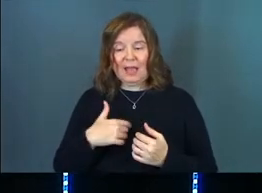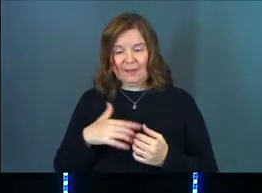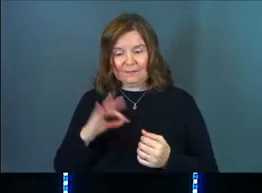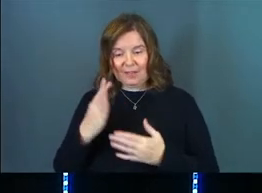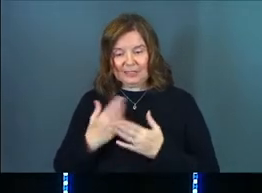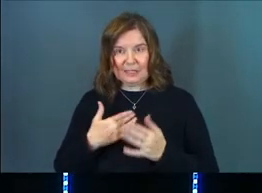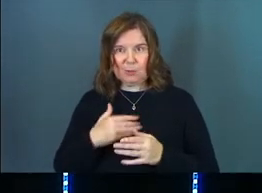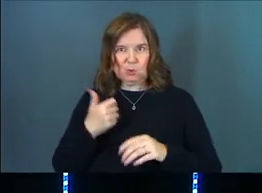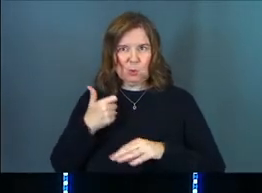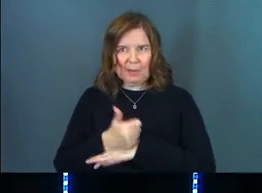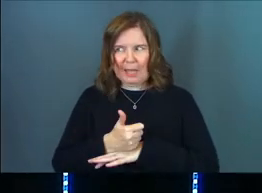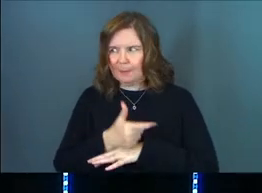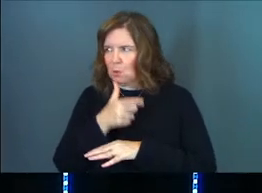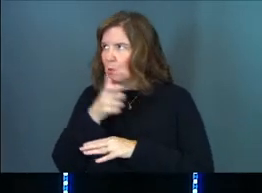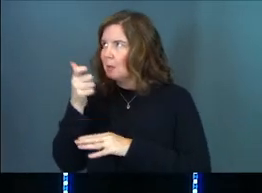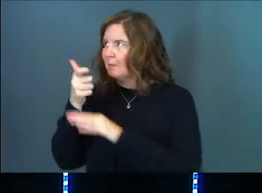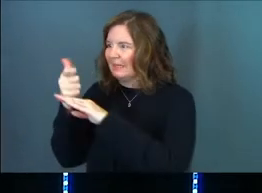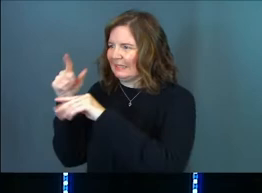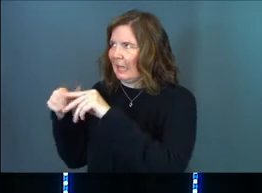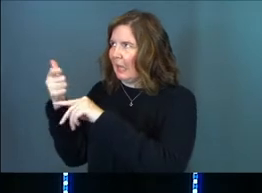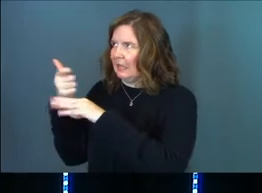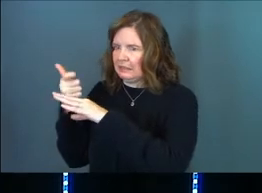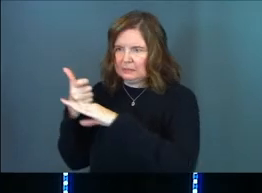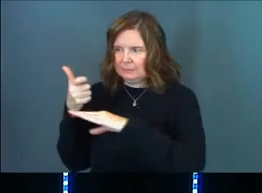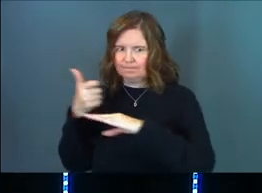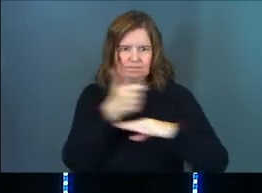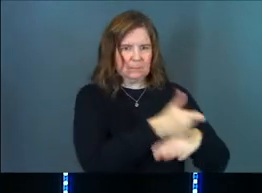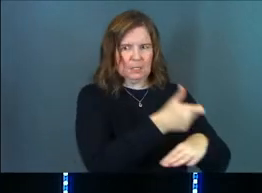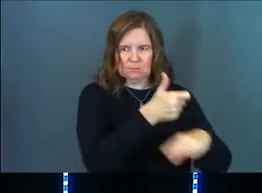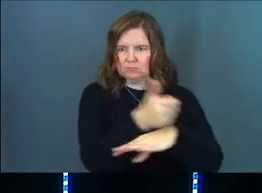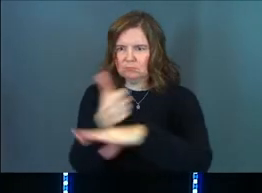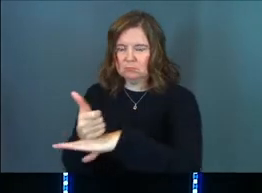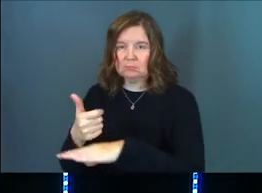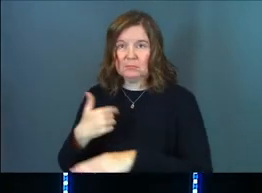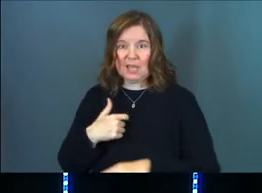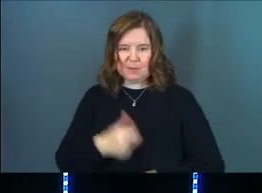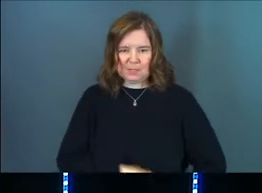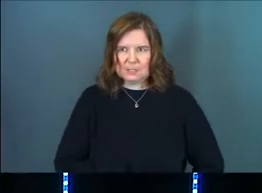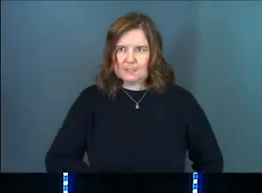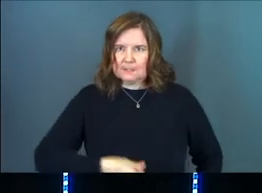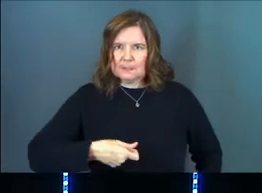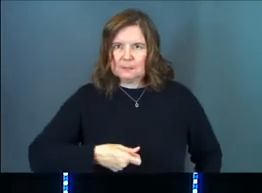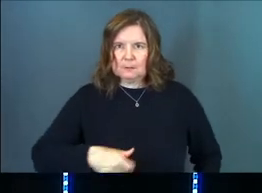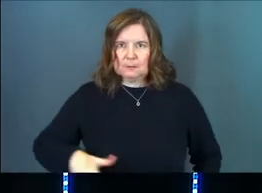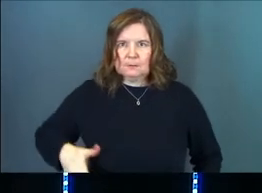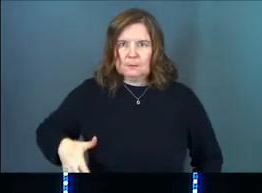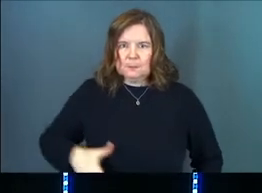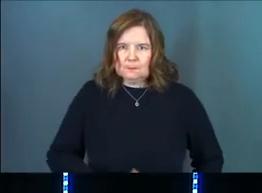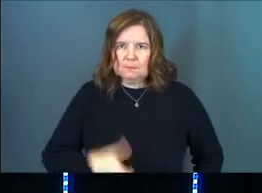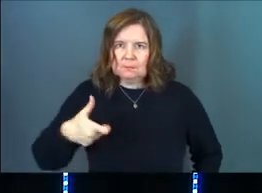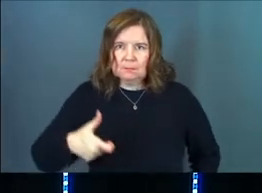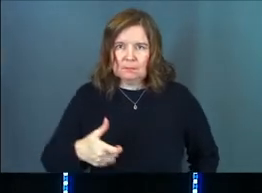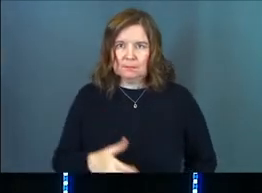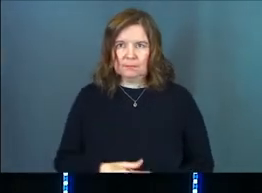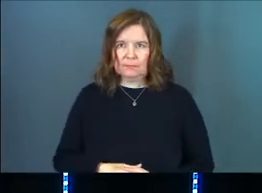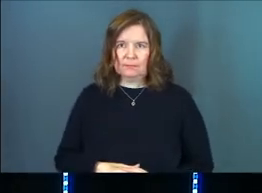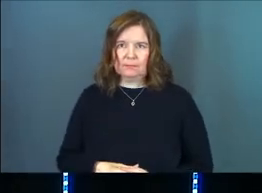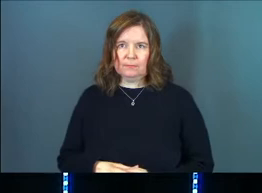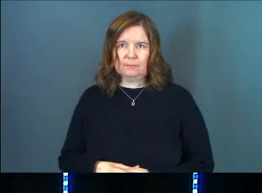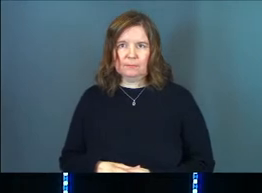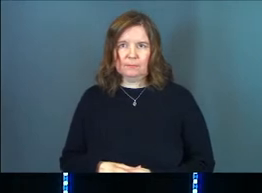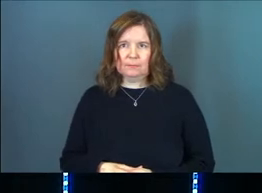I got to find somebody to blame. I got to find somebody to be angry about. And my sword hand starts twitching.